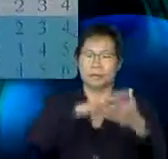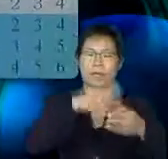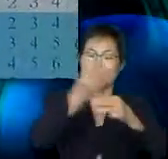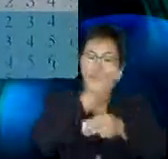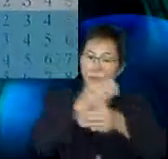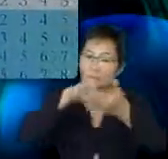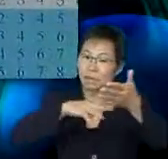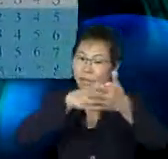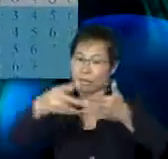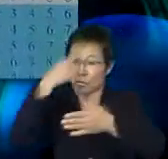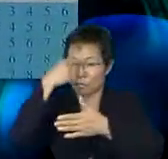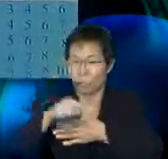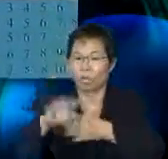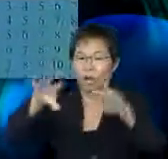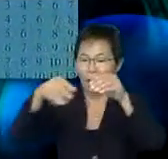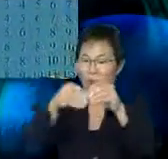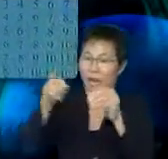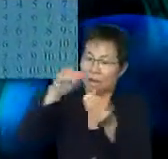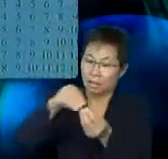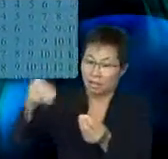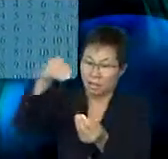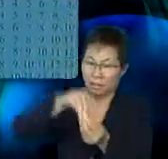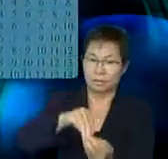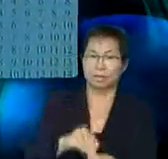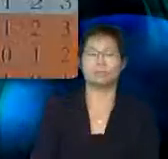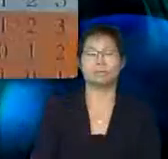Mathematical tables for addition.